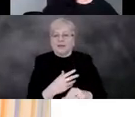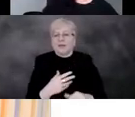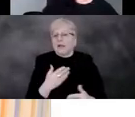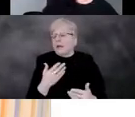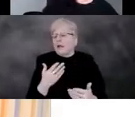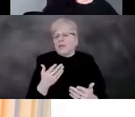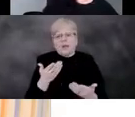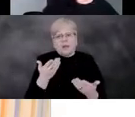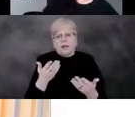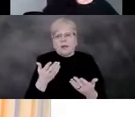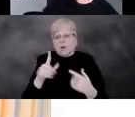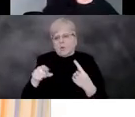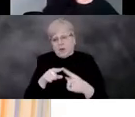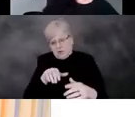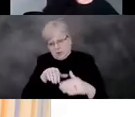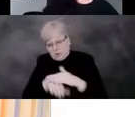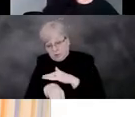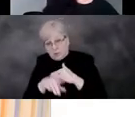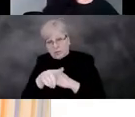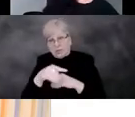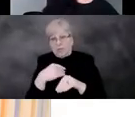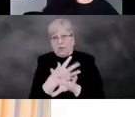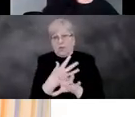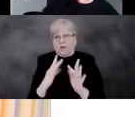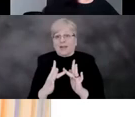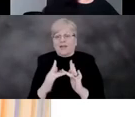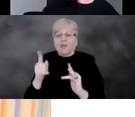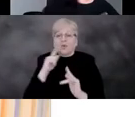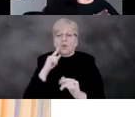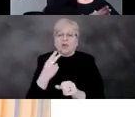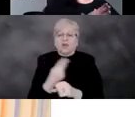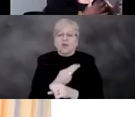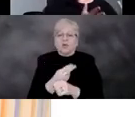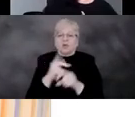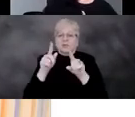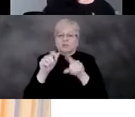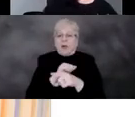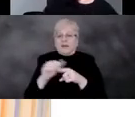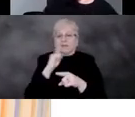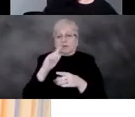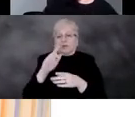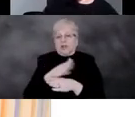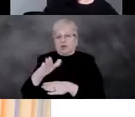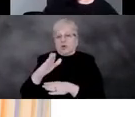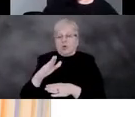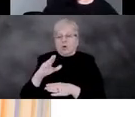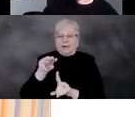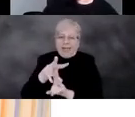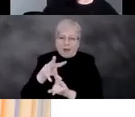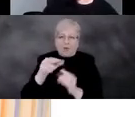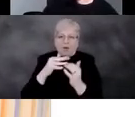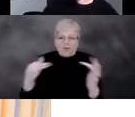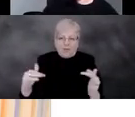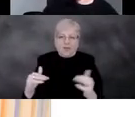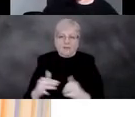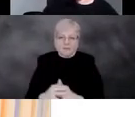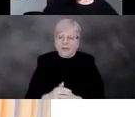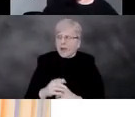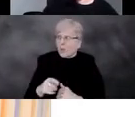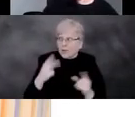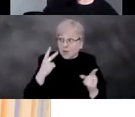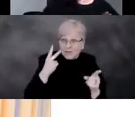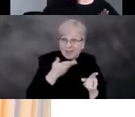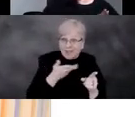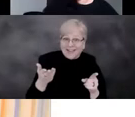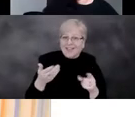having that interaction. So we are quickly working to finish the build out of the platform. As you can see, some areas are under